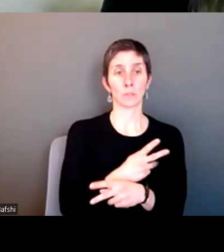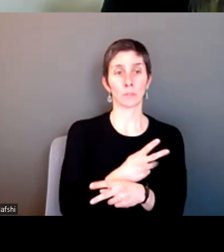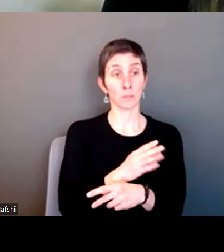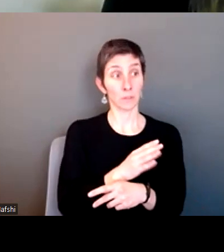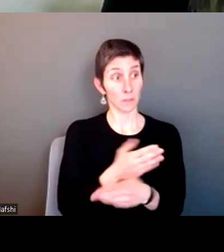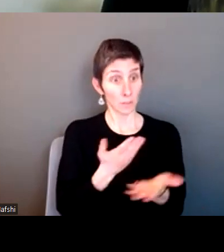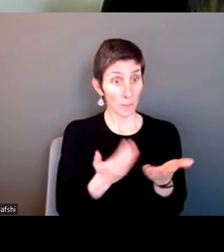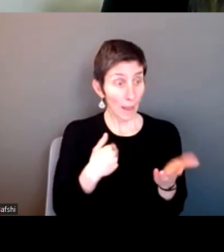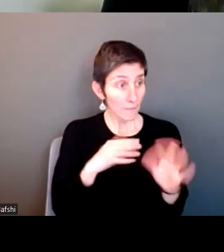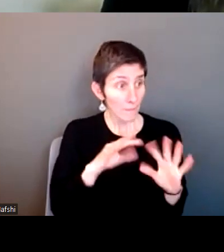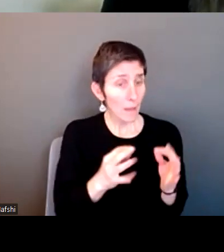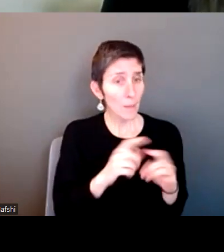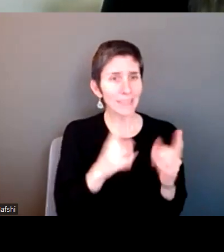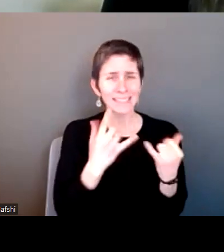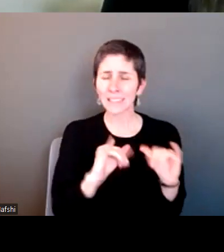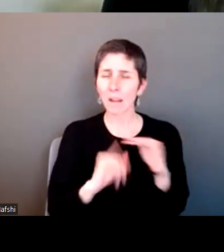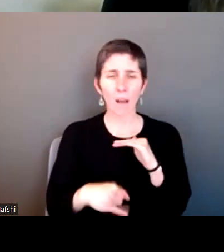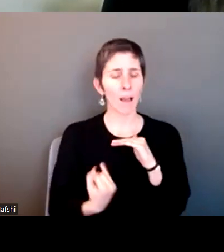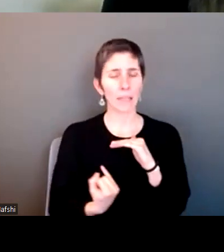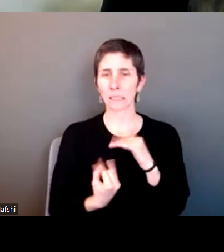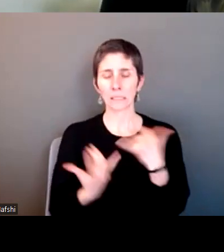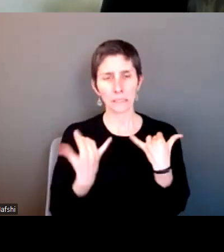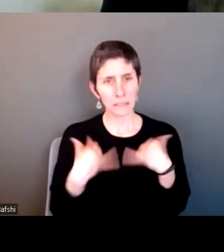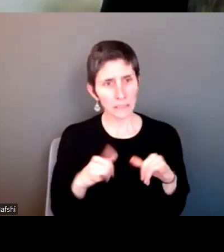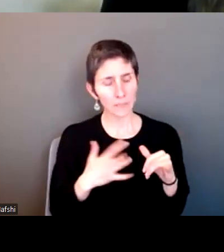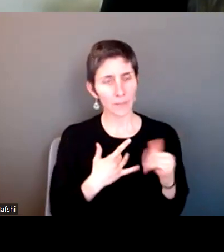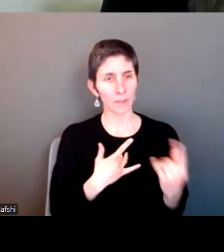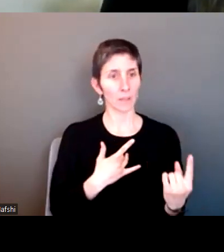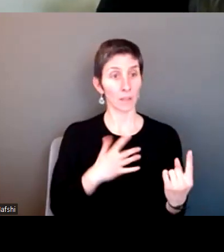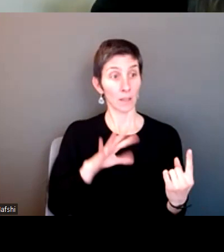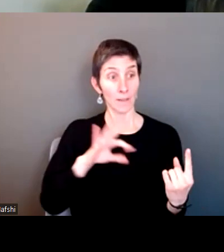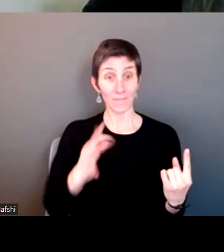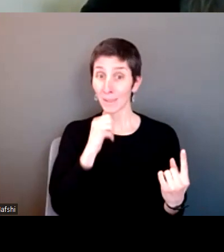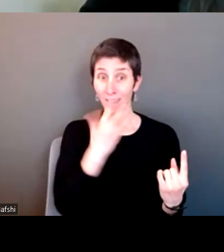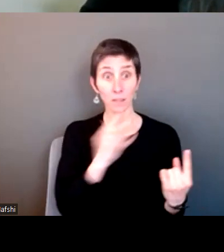is definitely isolation still in place because their family's not safe.